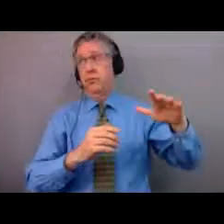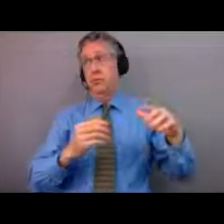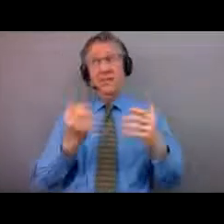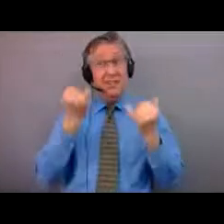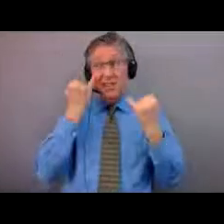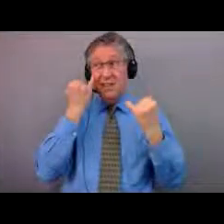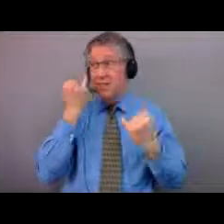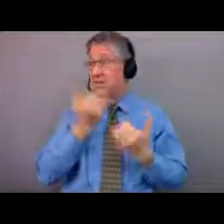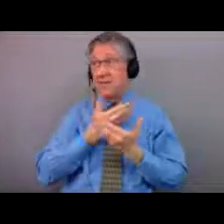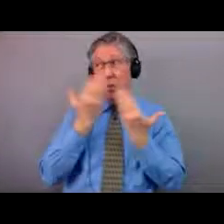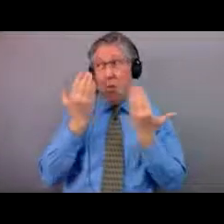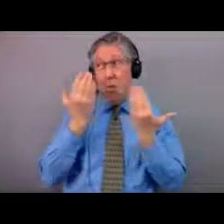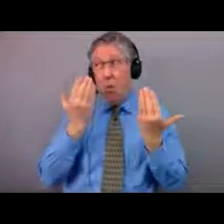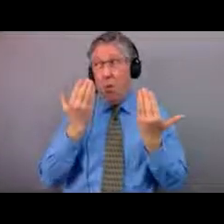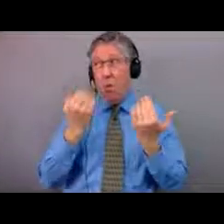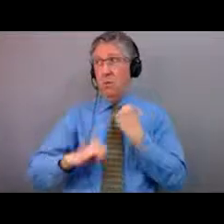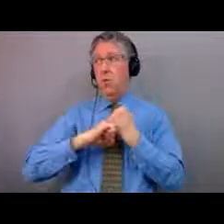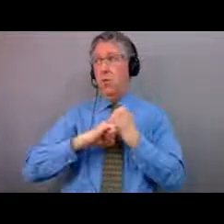NOAA's